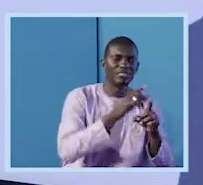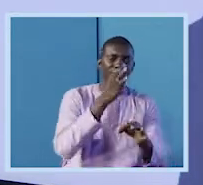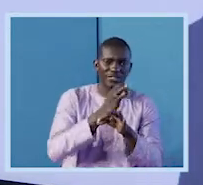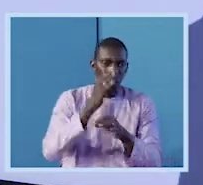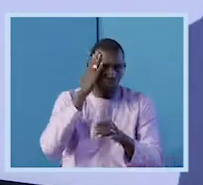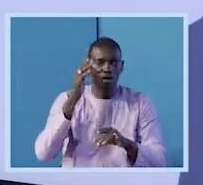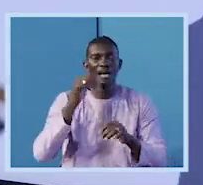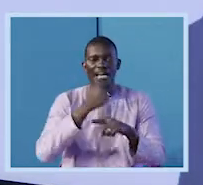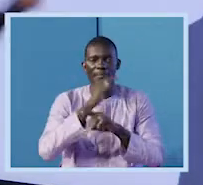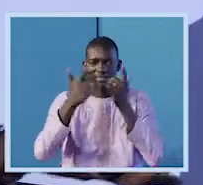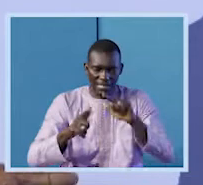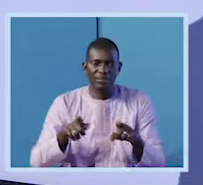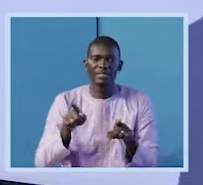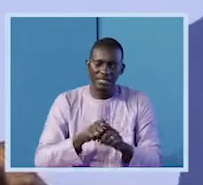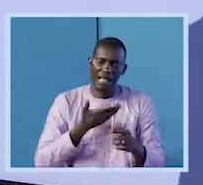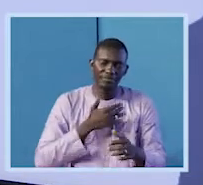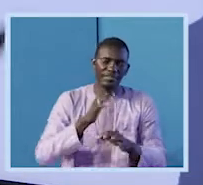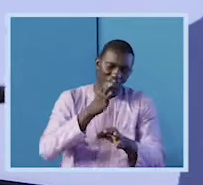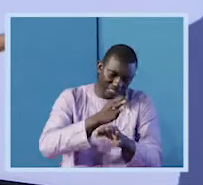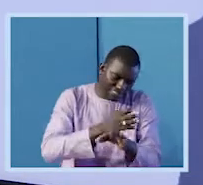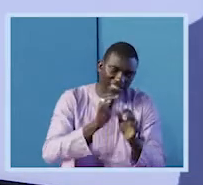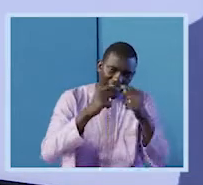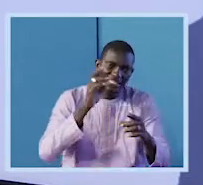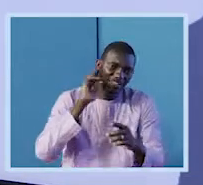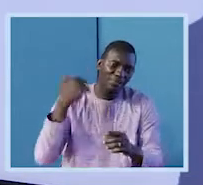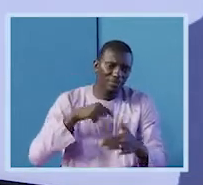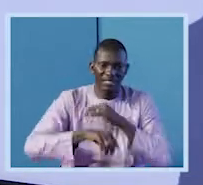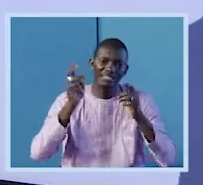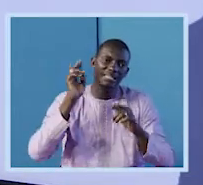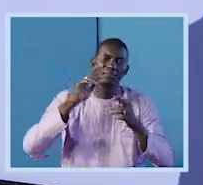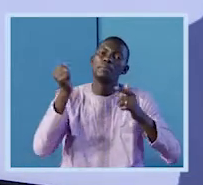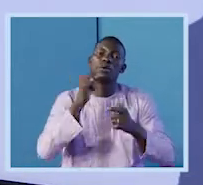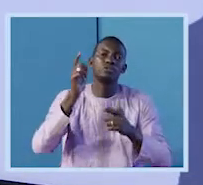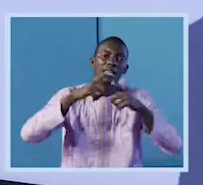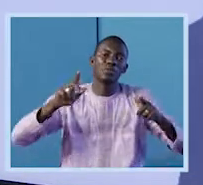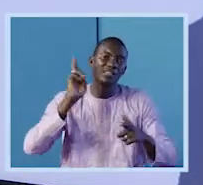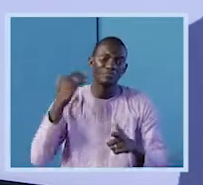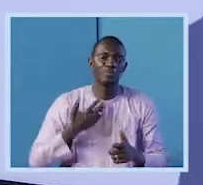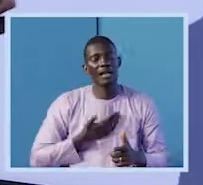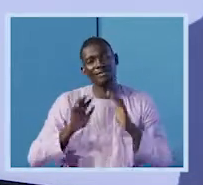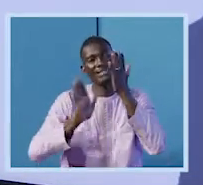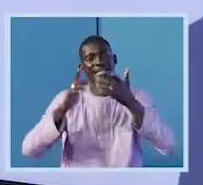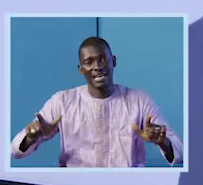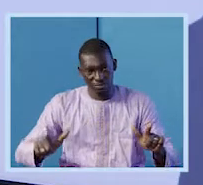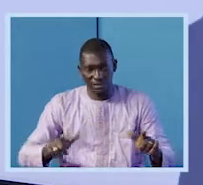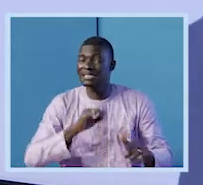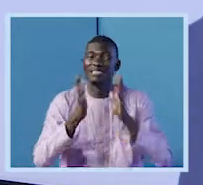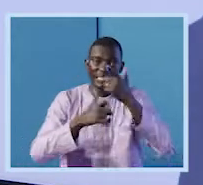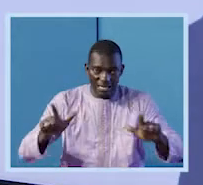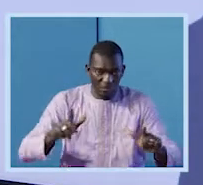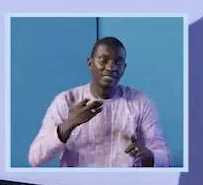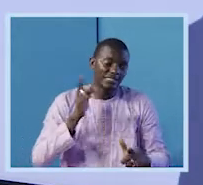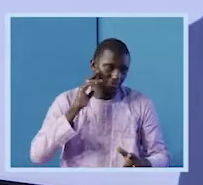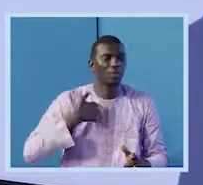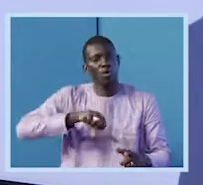Gambian sign language very well, and they will be teaching deaf people very good because the language that deaf people has is sign language. Yes. Sign language is something that deaf people